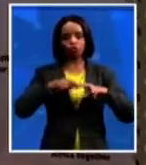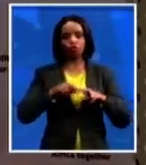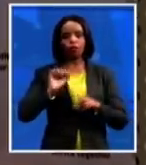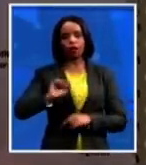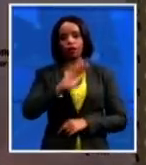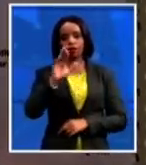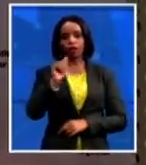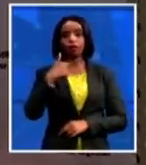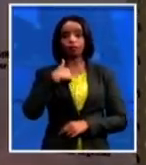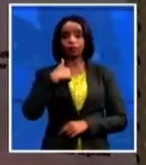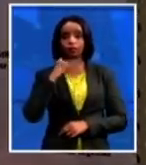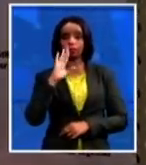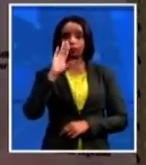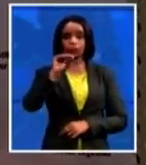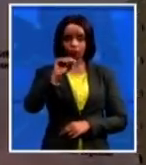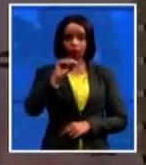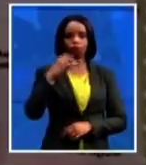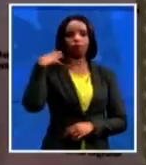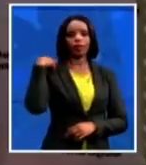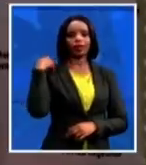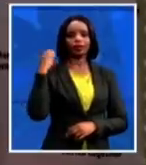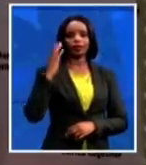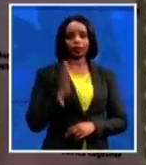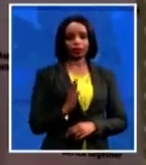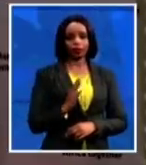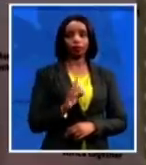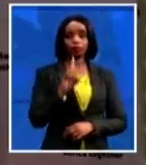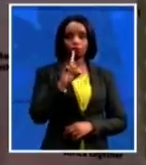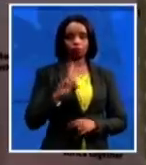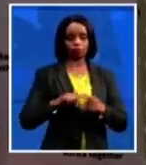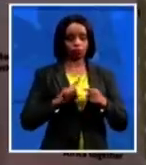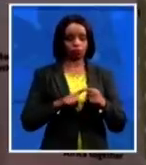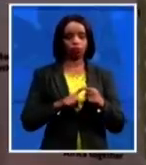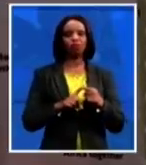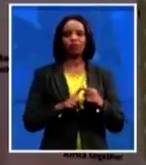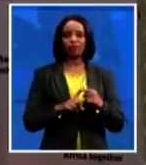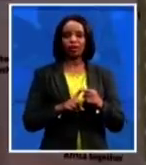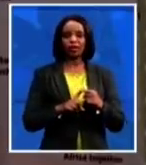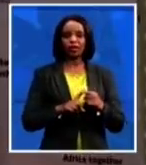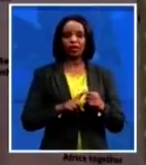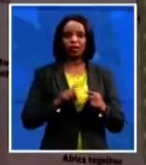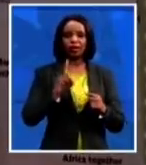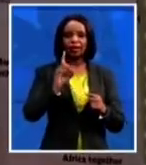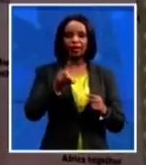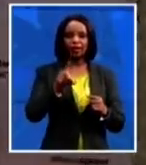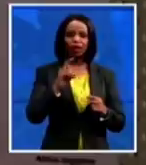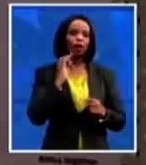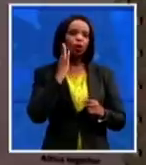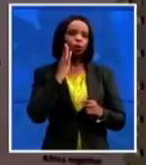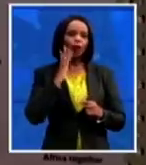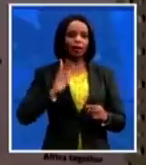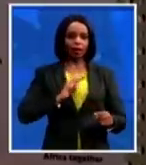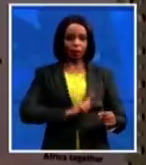Minister. The first one here is when is the President really likely to address the nation in relation to the response to the